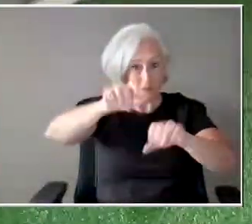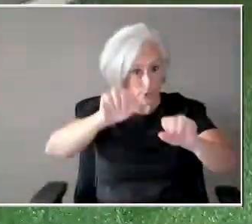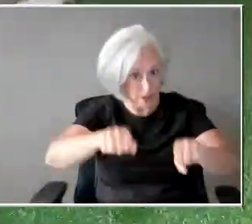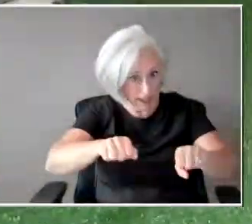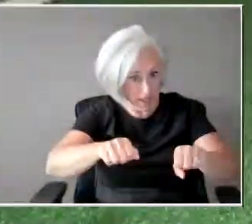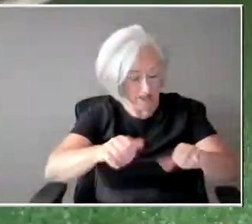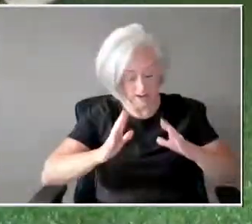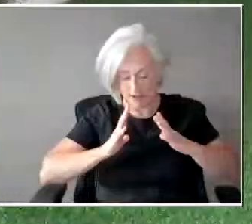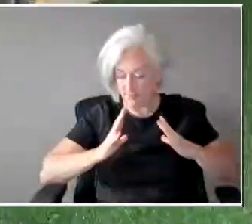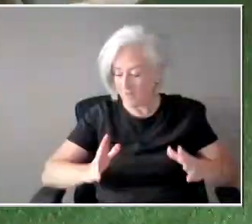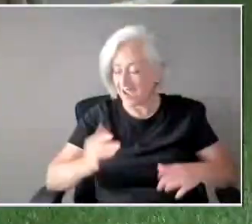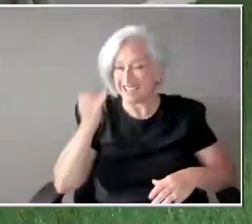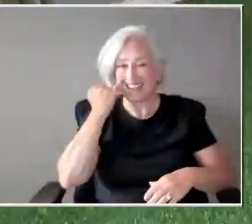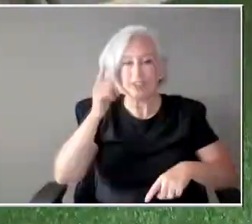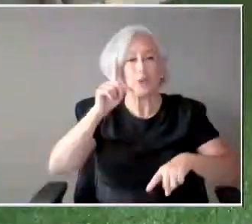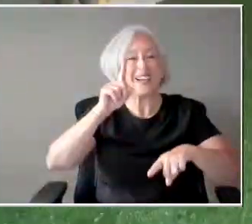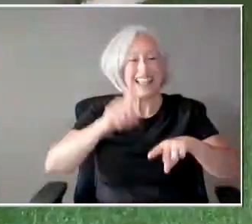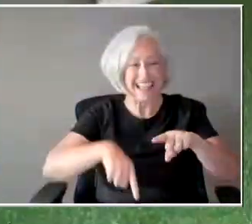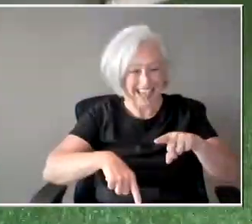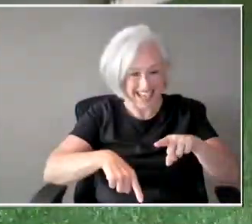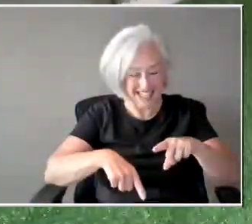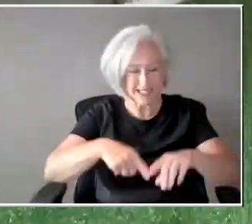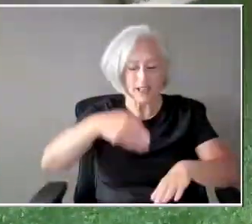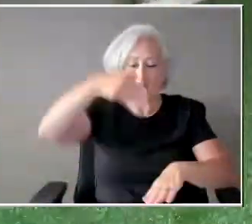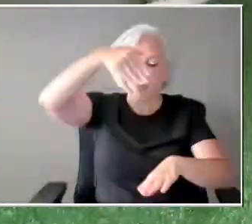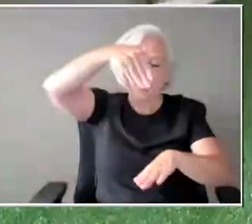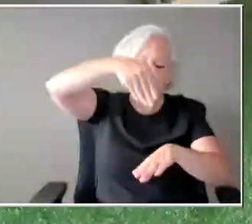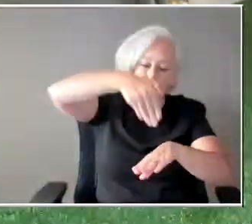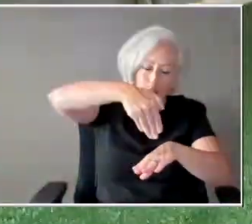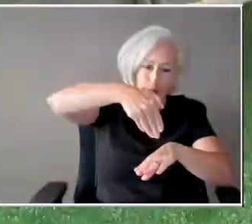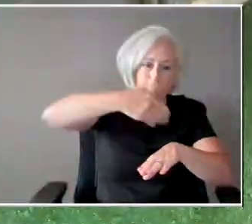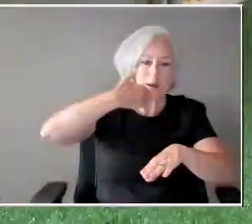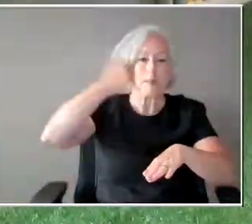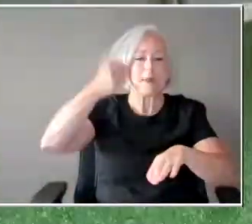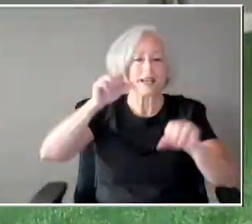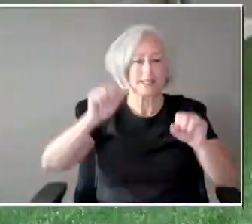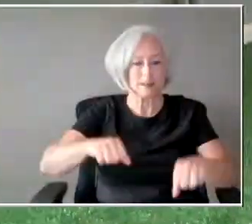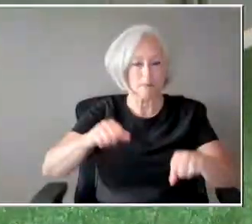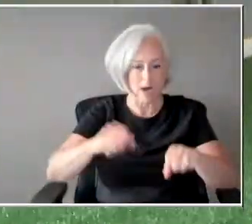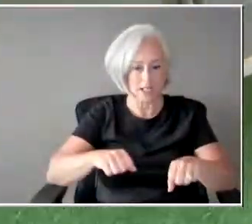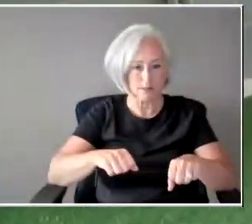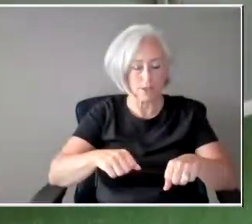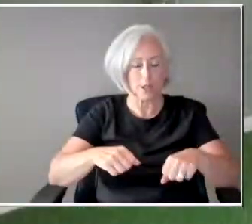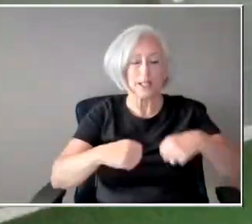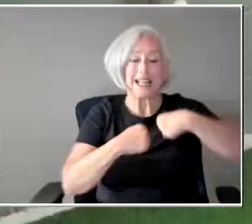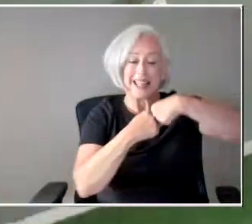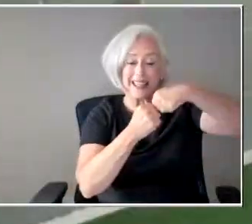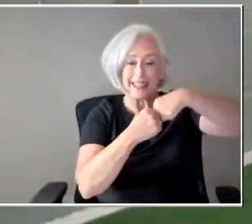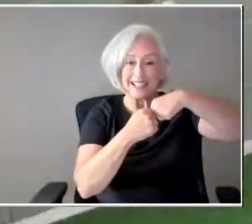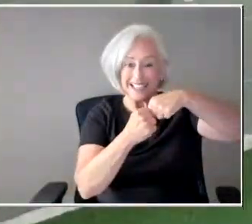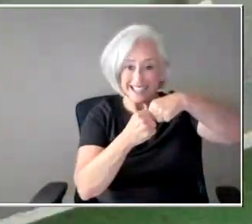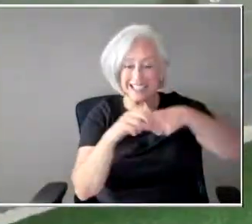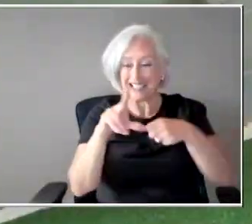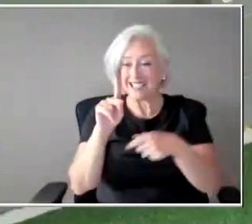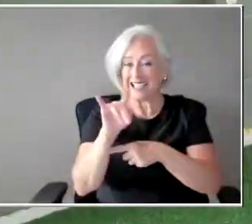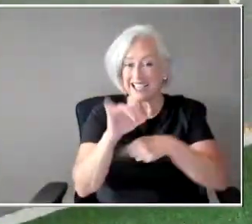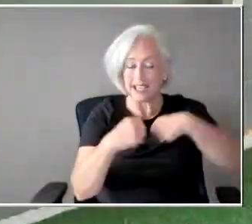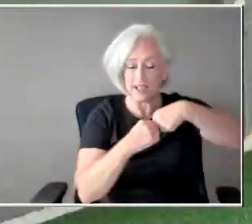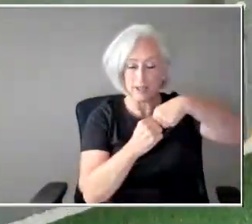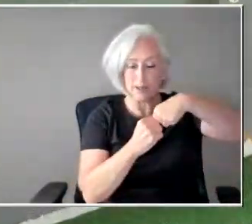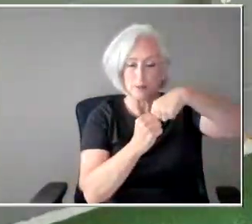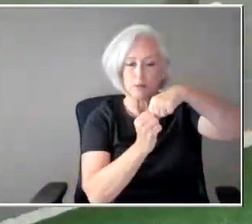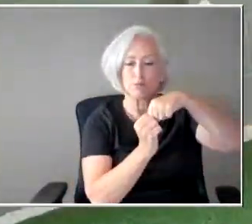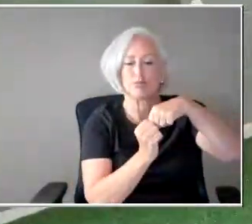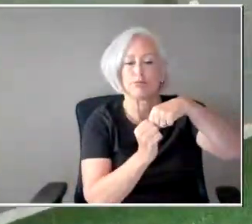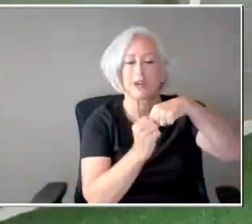push your hips back, hinge, keep a soft bend in your knee, don't lock them out, soft bend your knee, and then reach as far as you can. Now, the most important thing is to